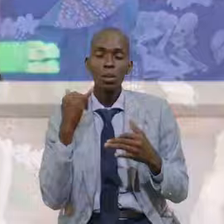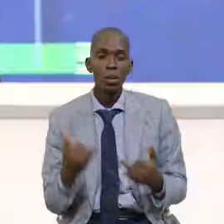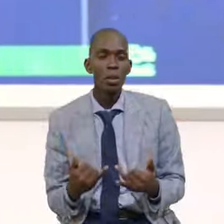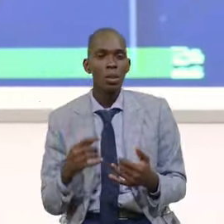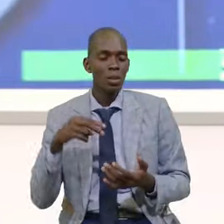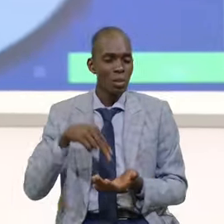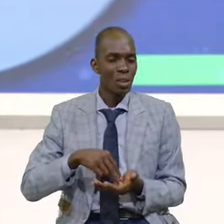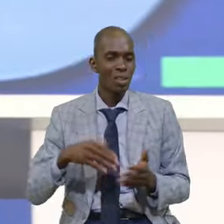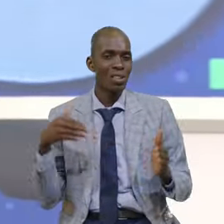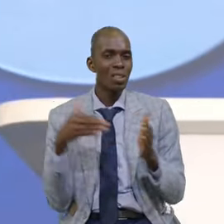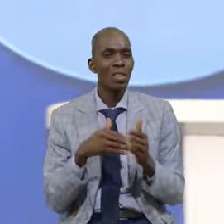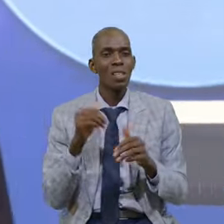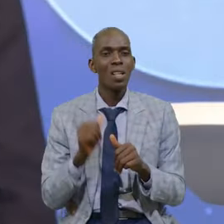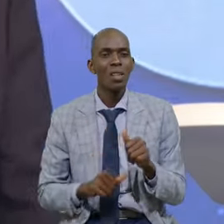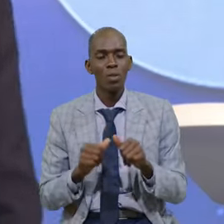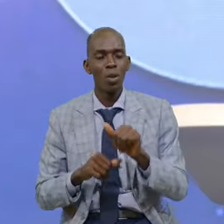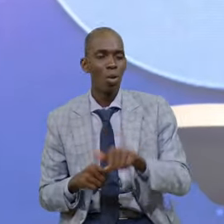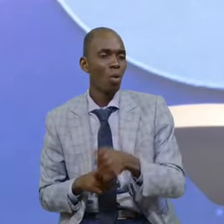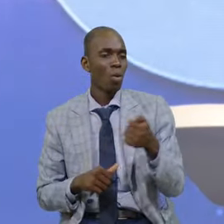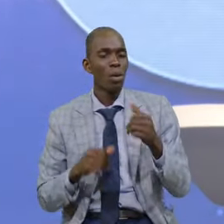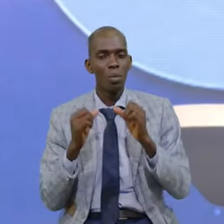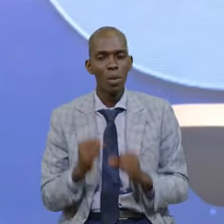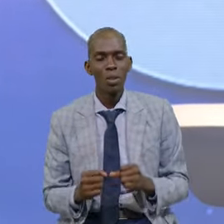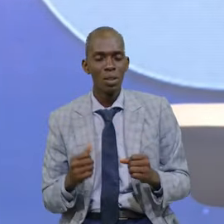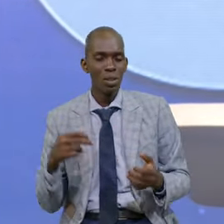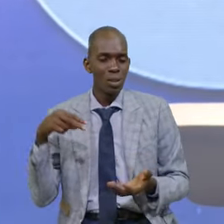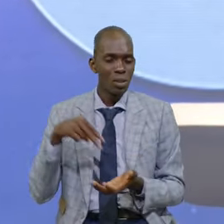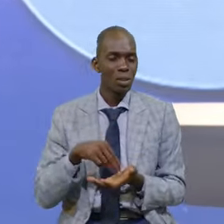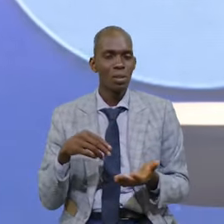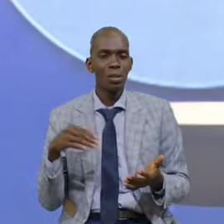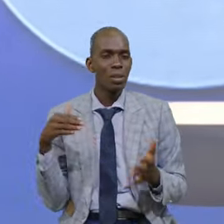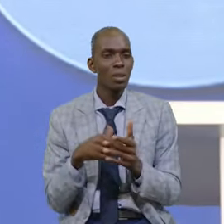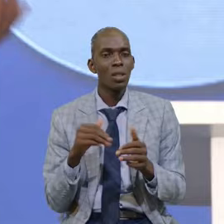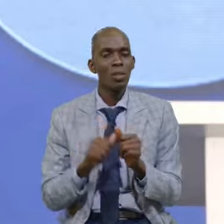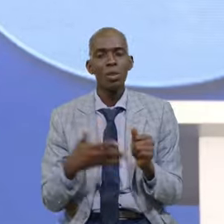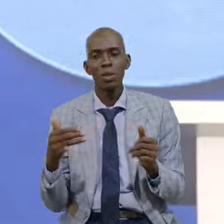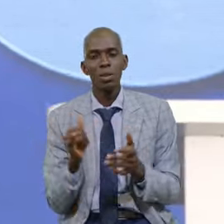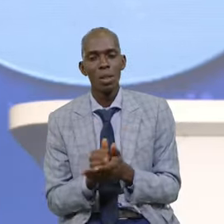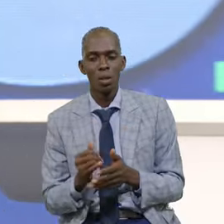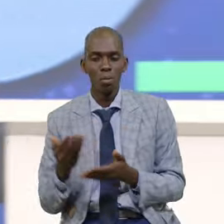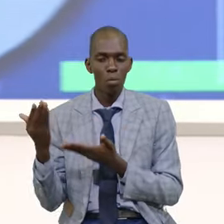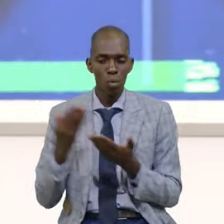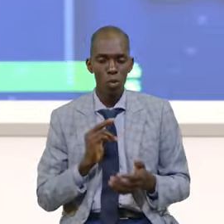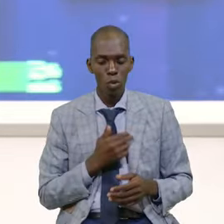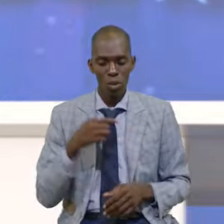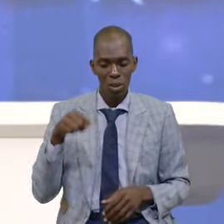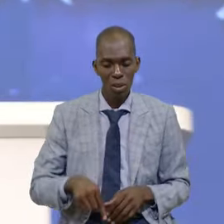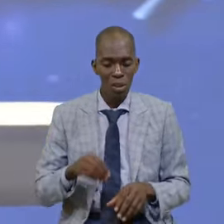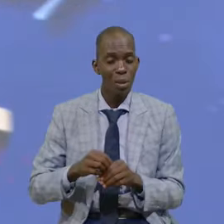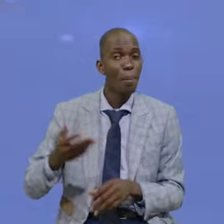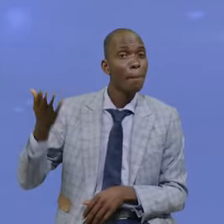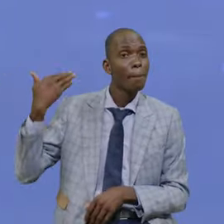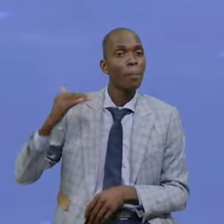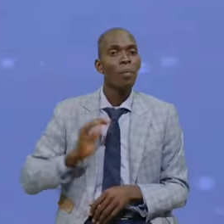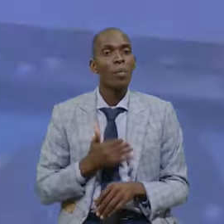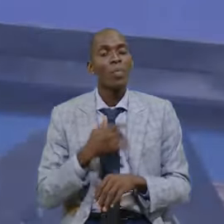power. Against every other thing that knocked us down in the past, our time has